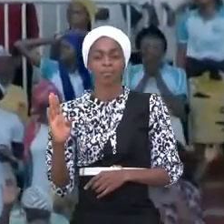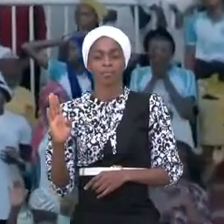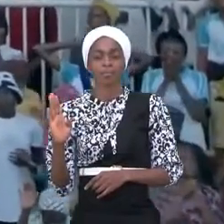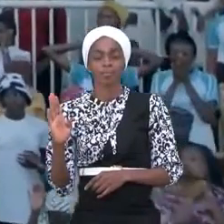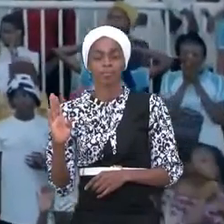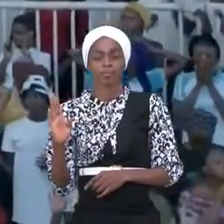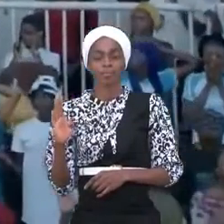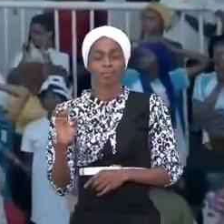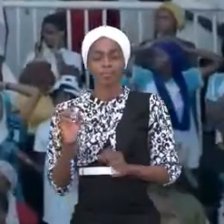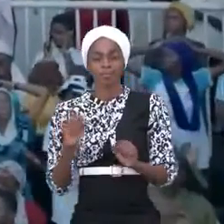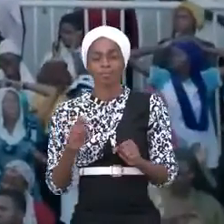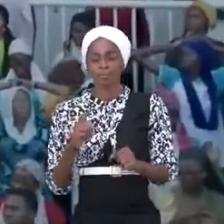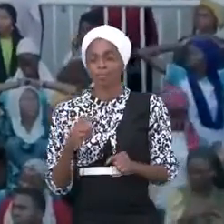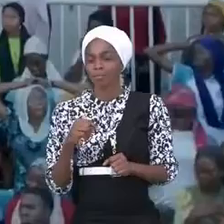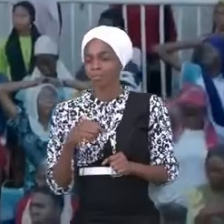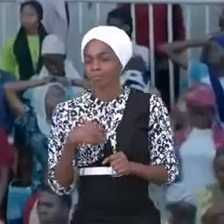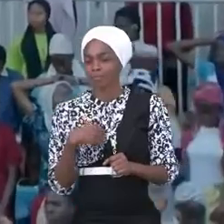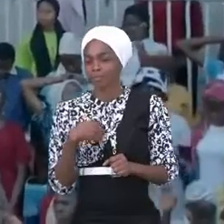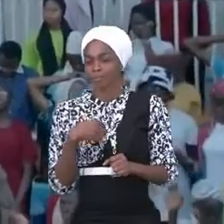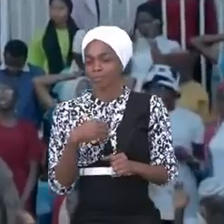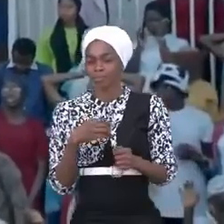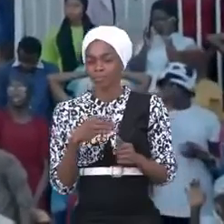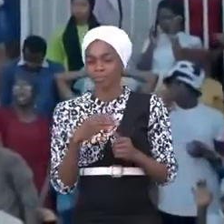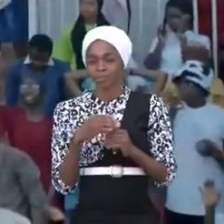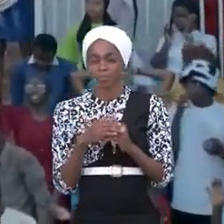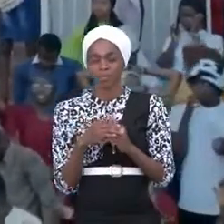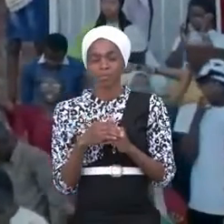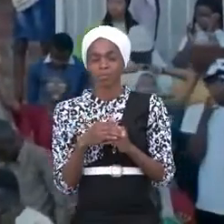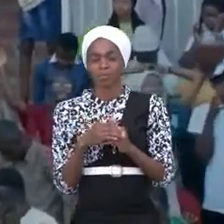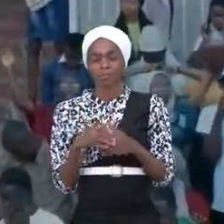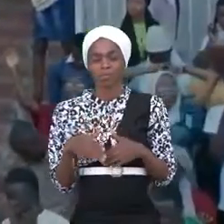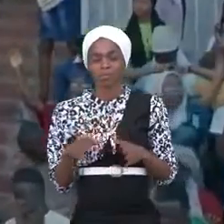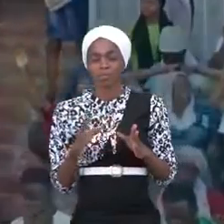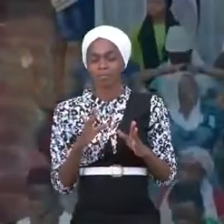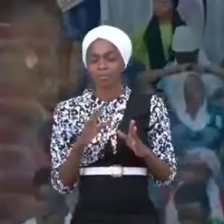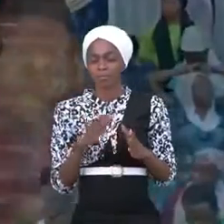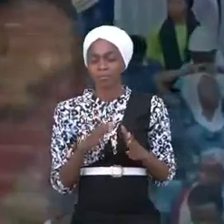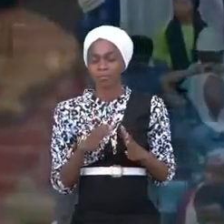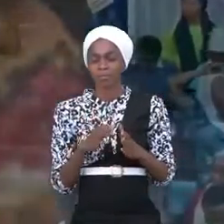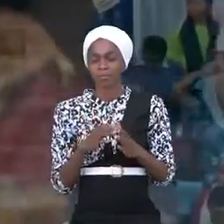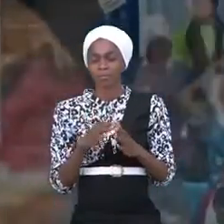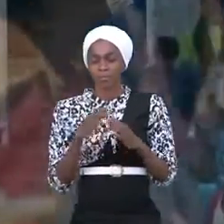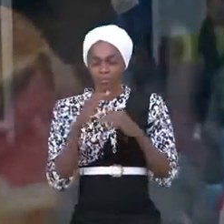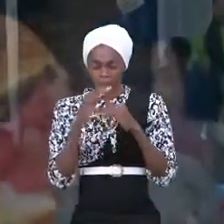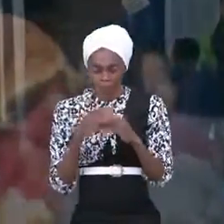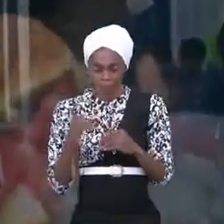Can we just hallow the Lord in the next few minutes? Just very softly.